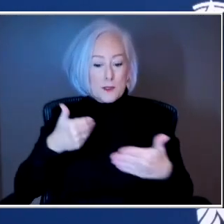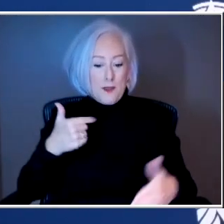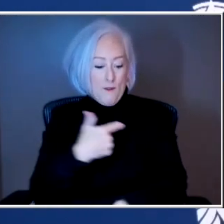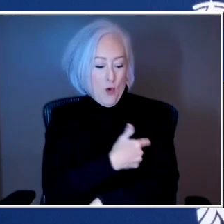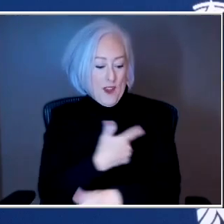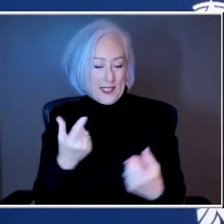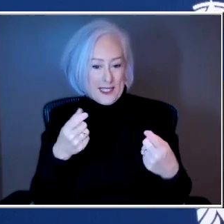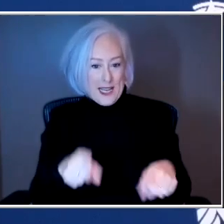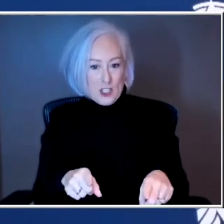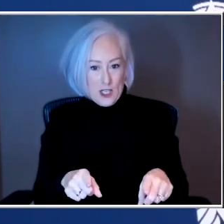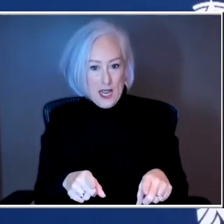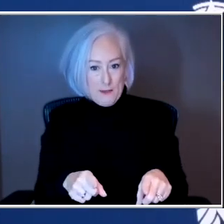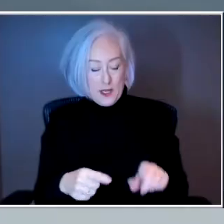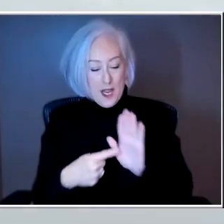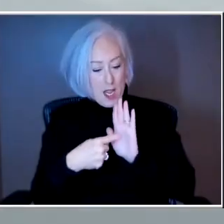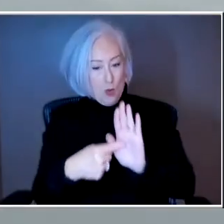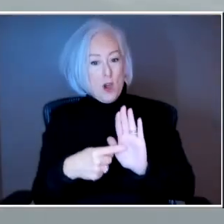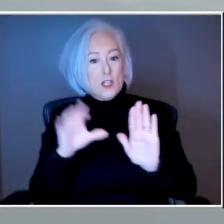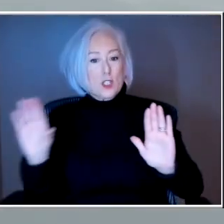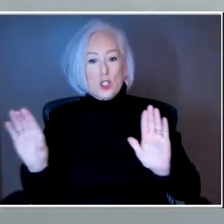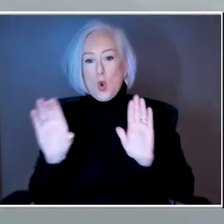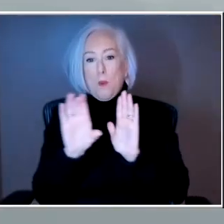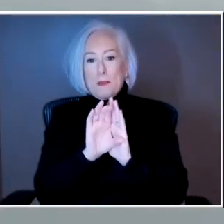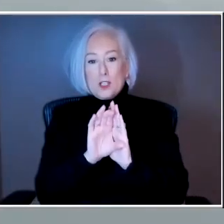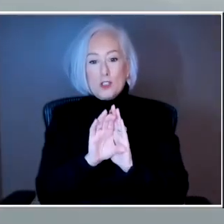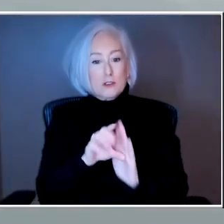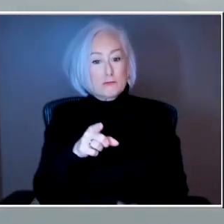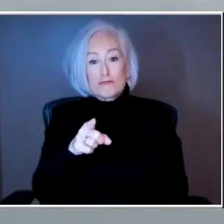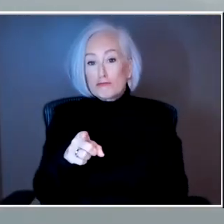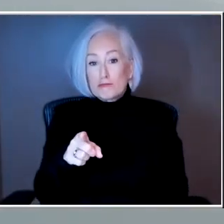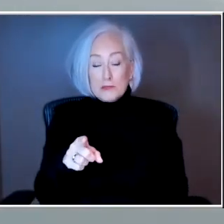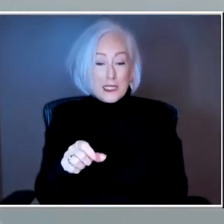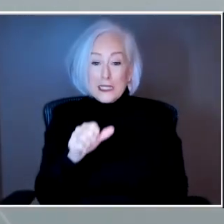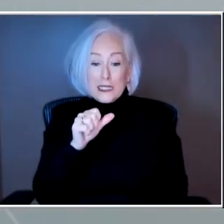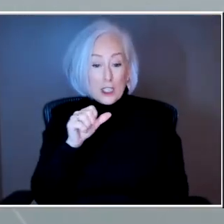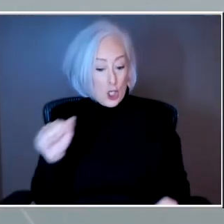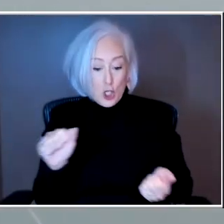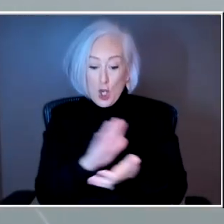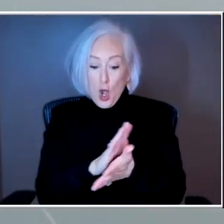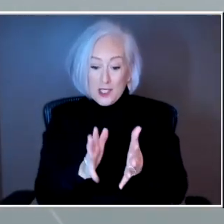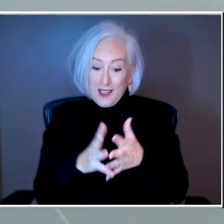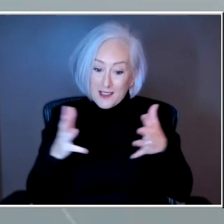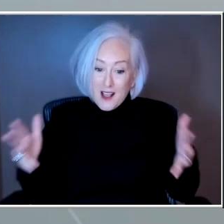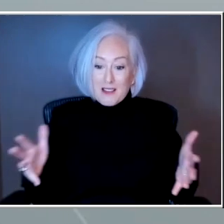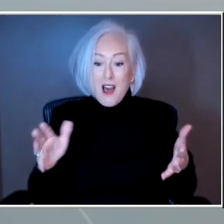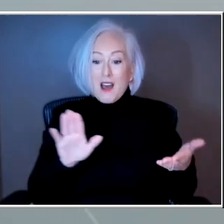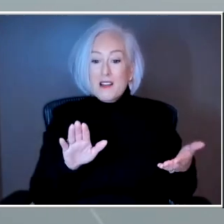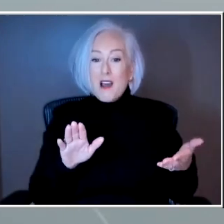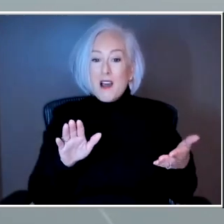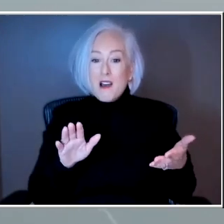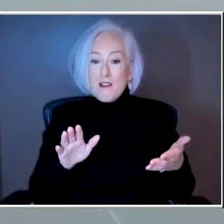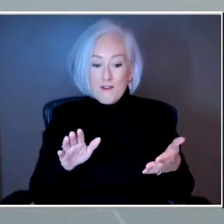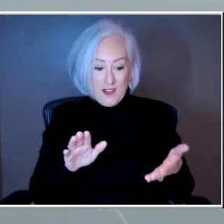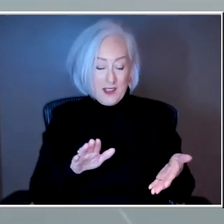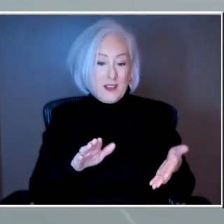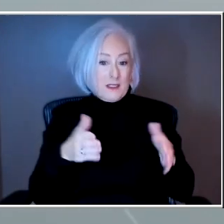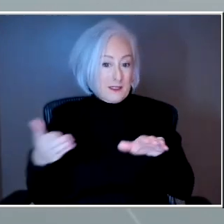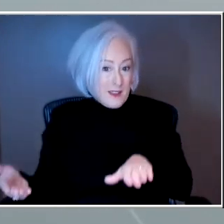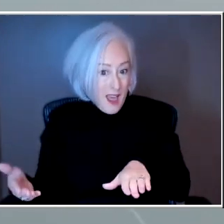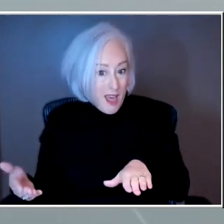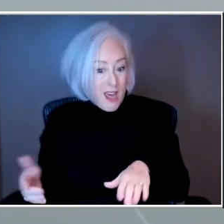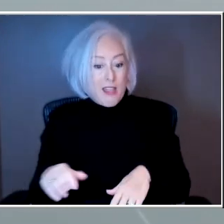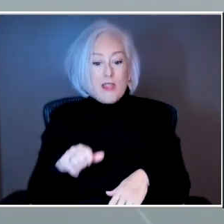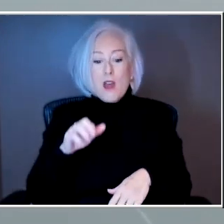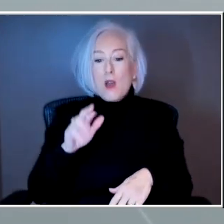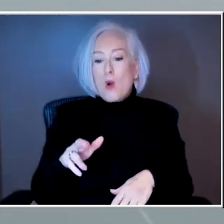well about measles. It is not a benign disease. It causes a lot of morbidity. It can even cause mortality or death. This is an old image